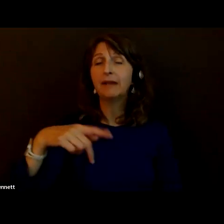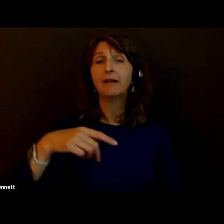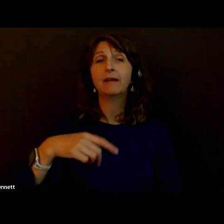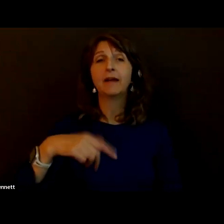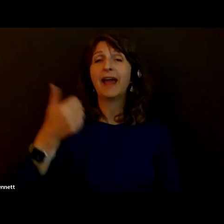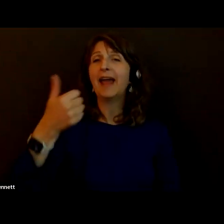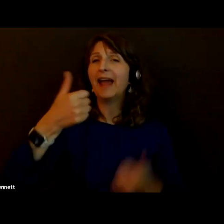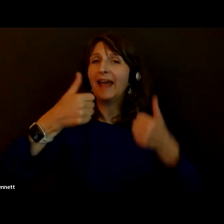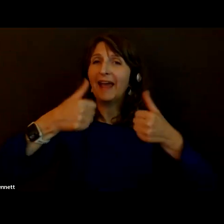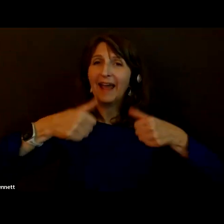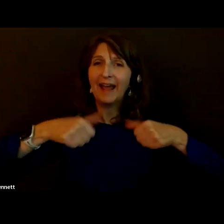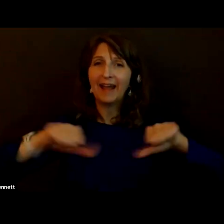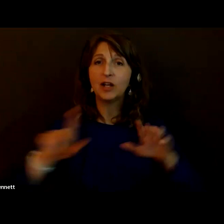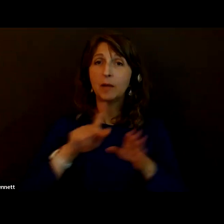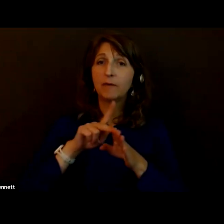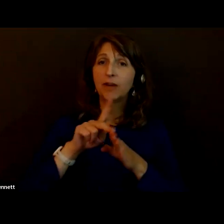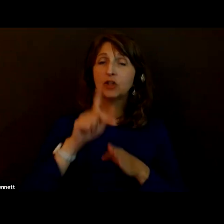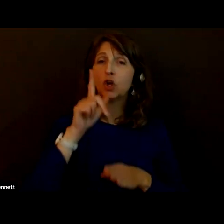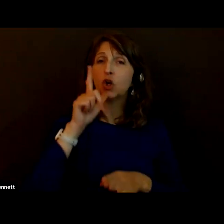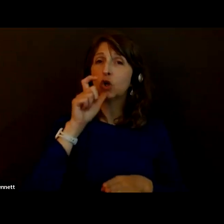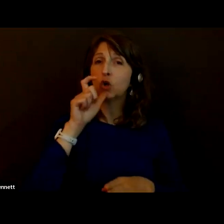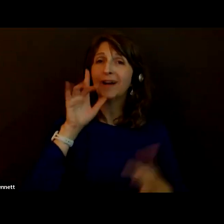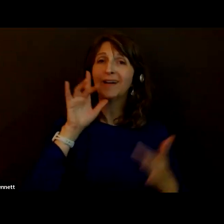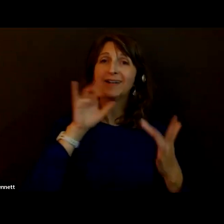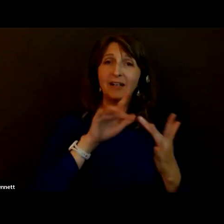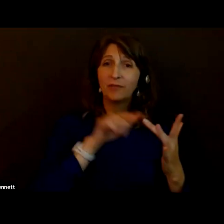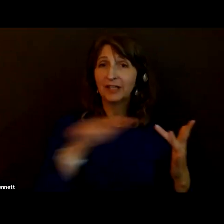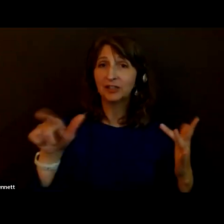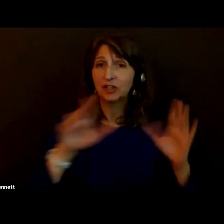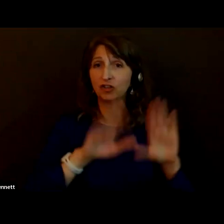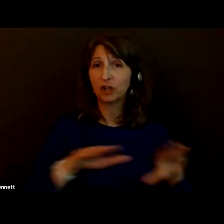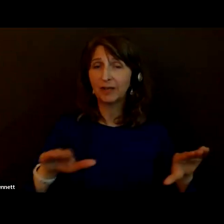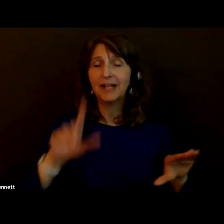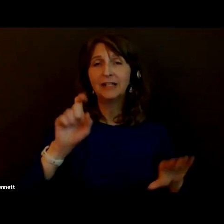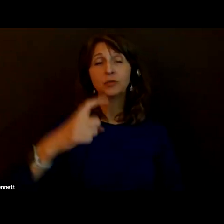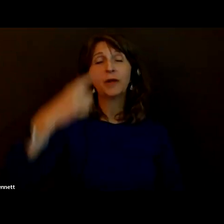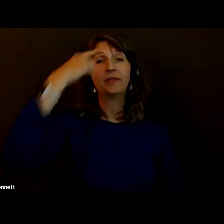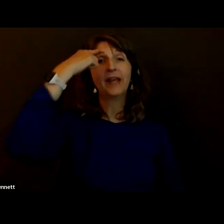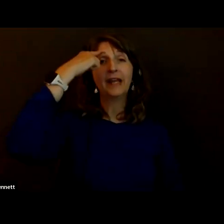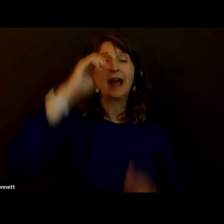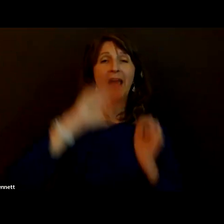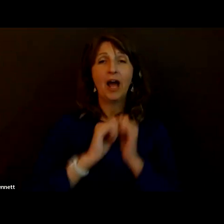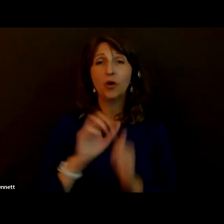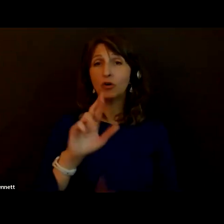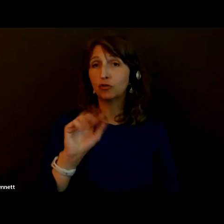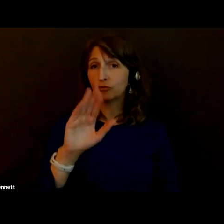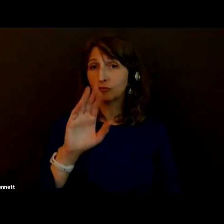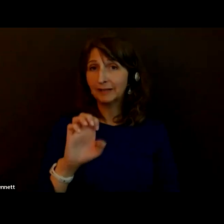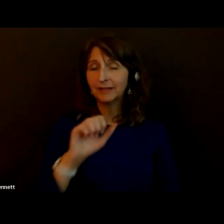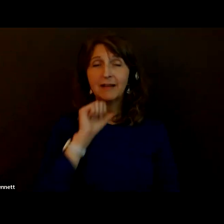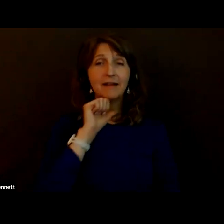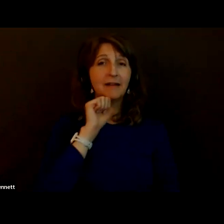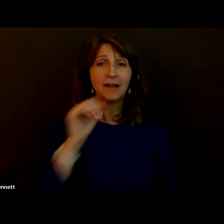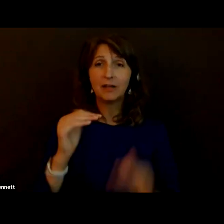to lay hands on these children needs to be willing to consider how race, inequality, and inequity, generational poverty, and all of